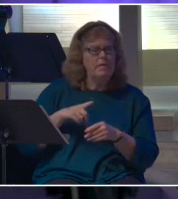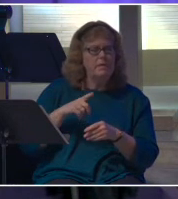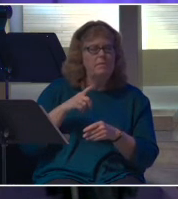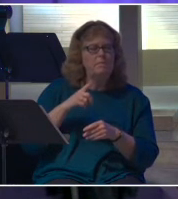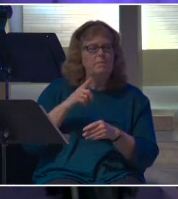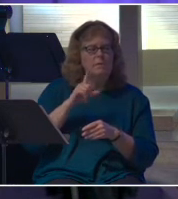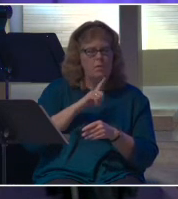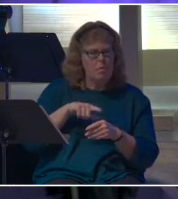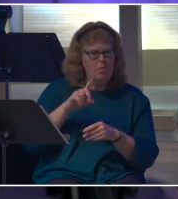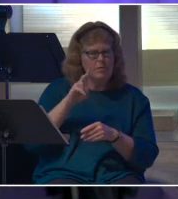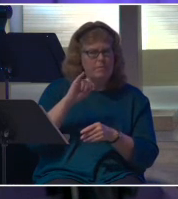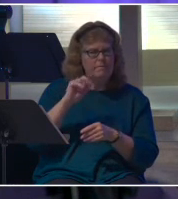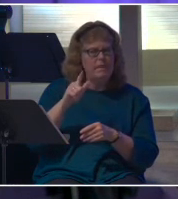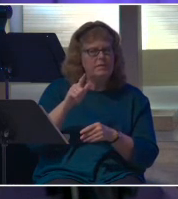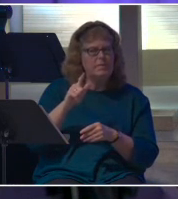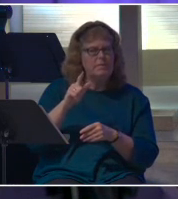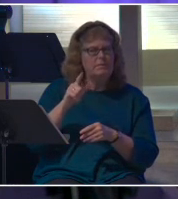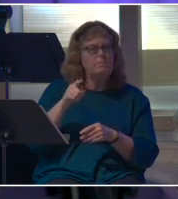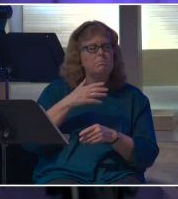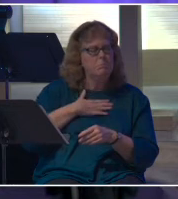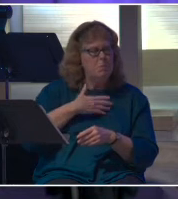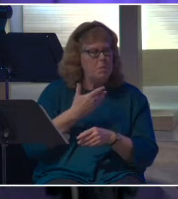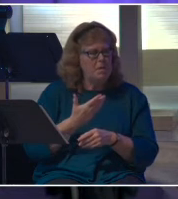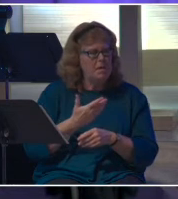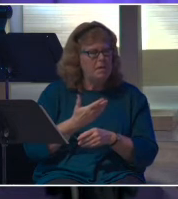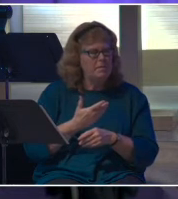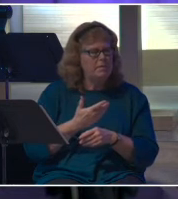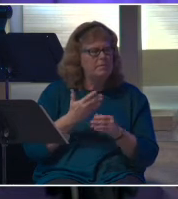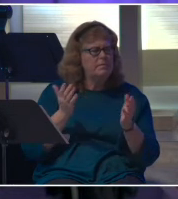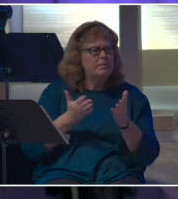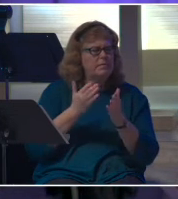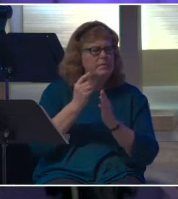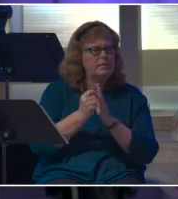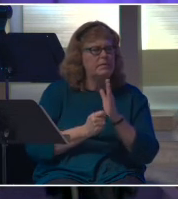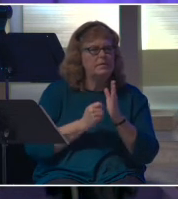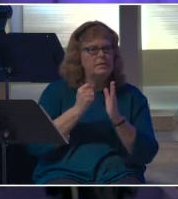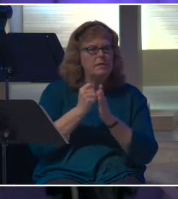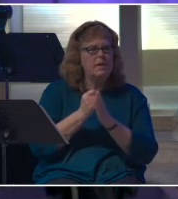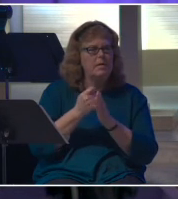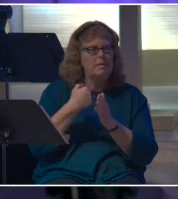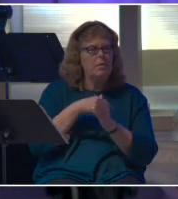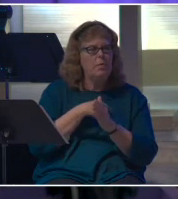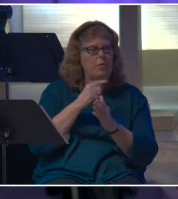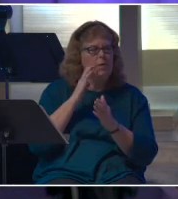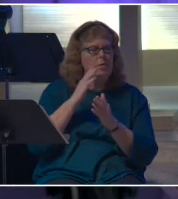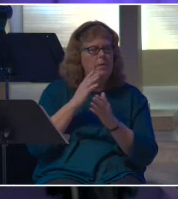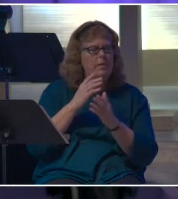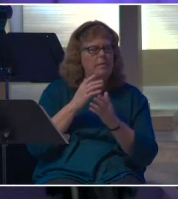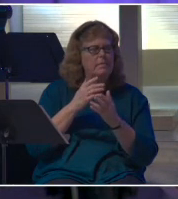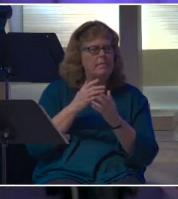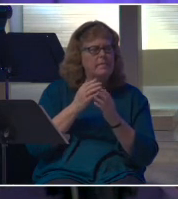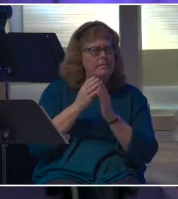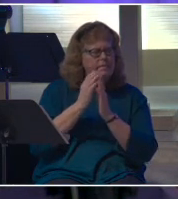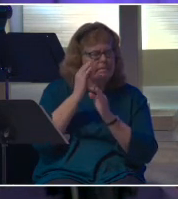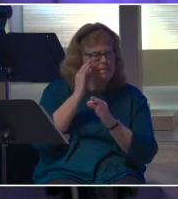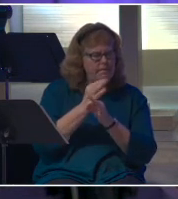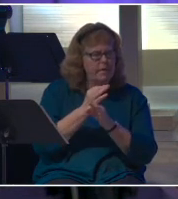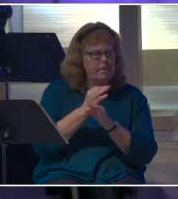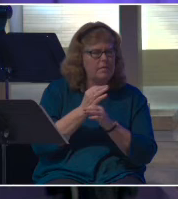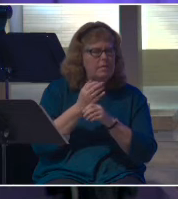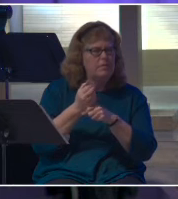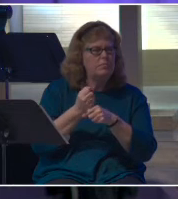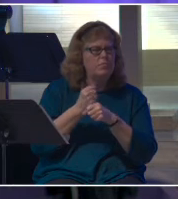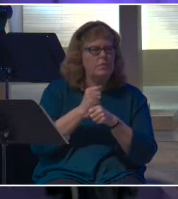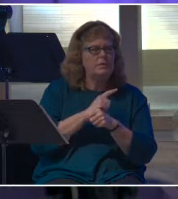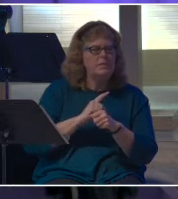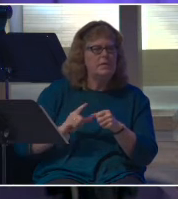so. And so I want to encourage you that through this time, that we would lean in to faith and trust in